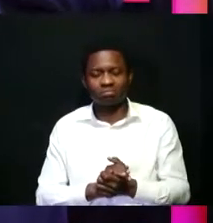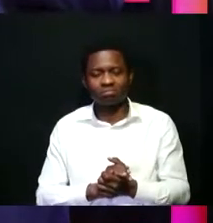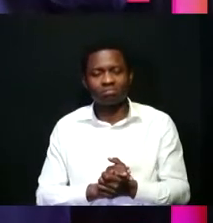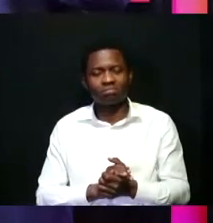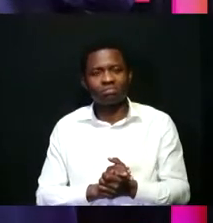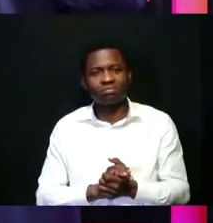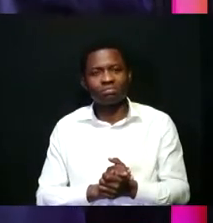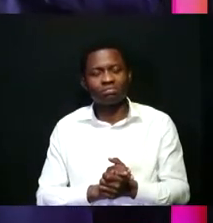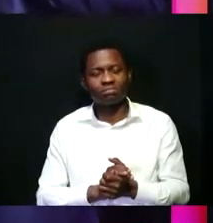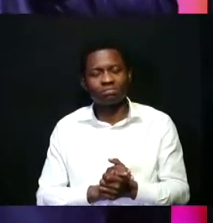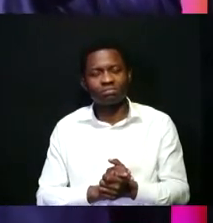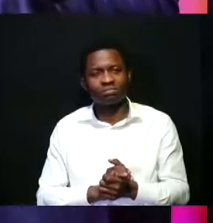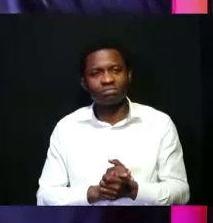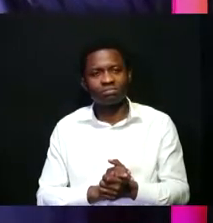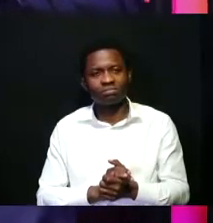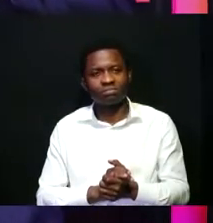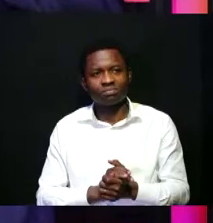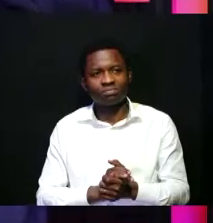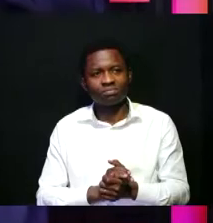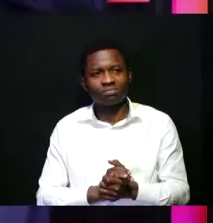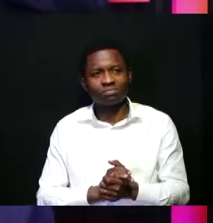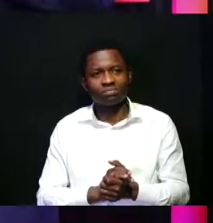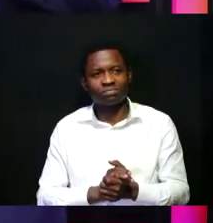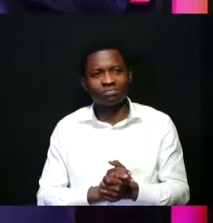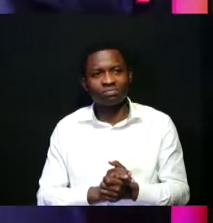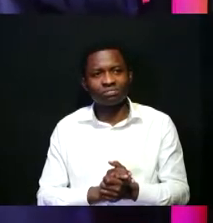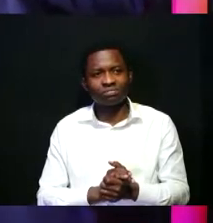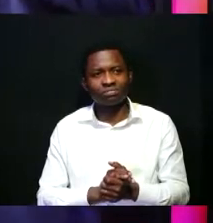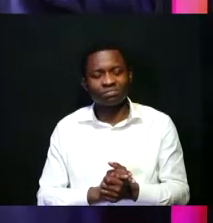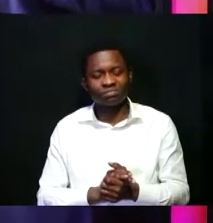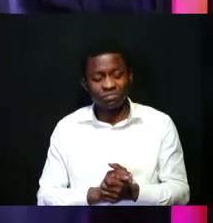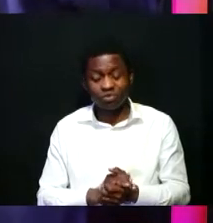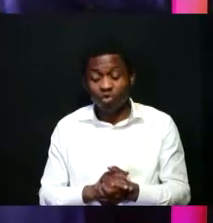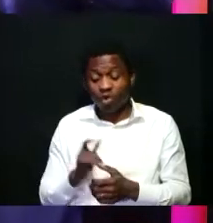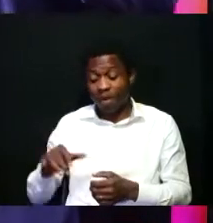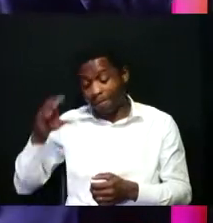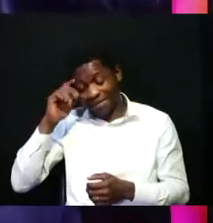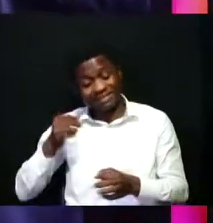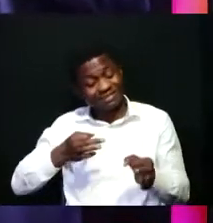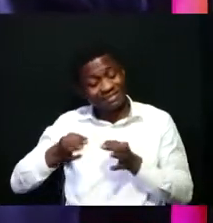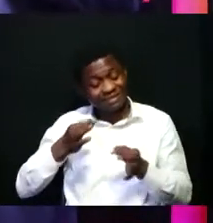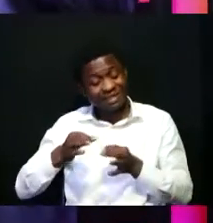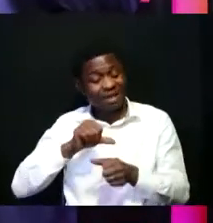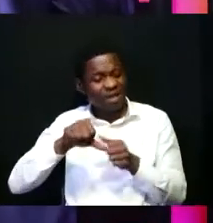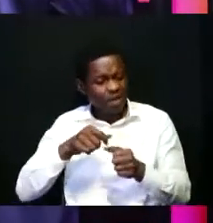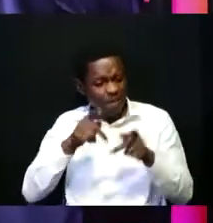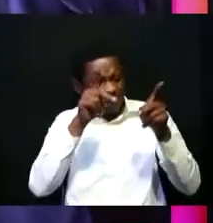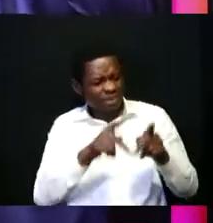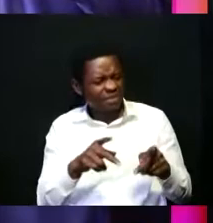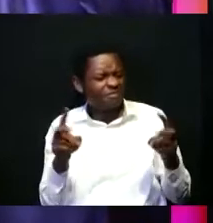death. Now he's describing someone who is very sick. To